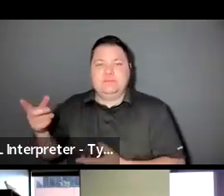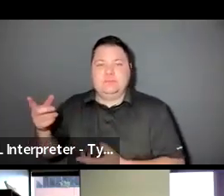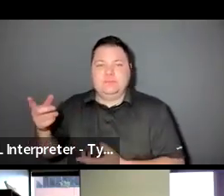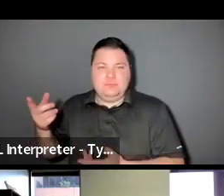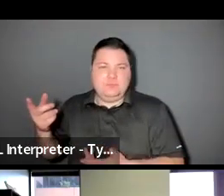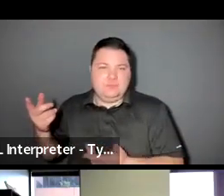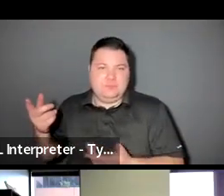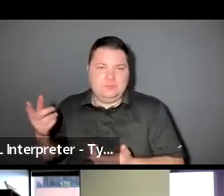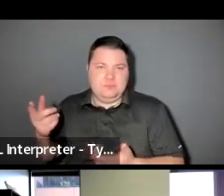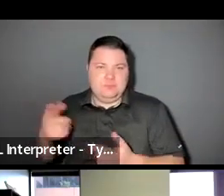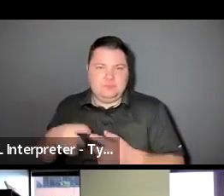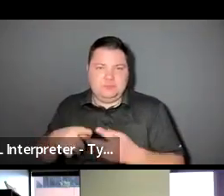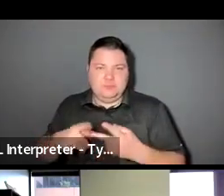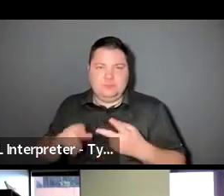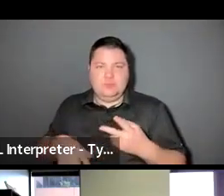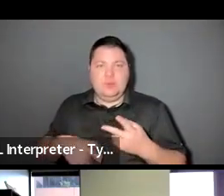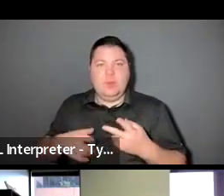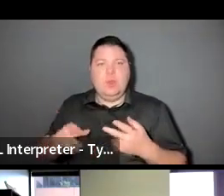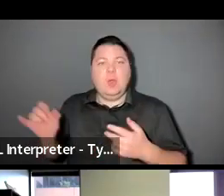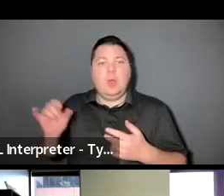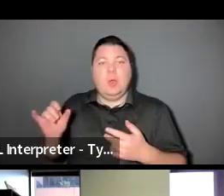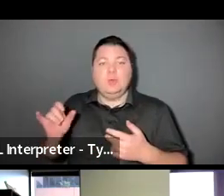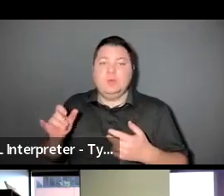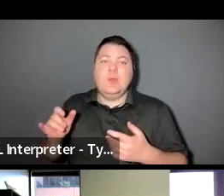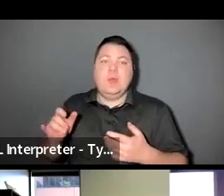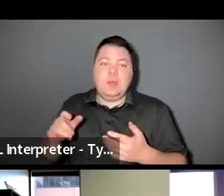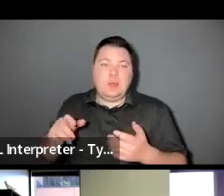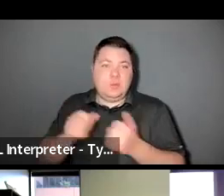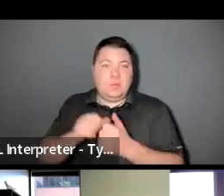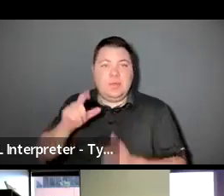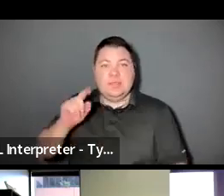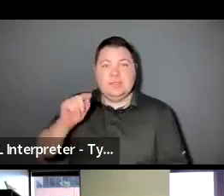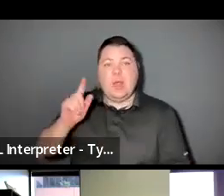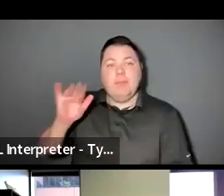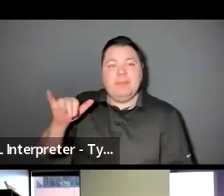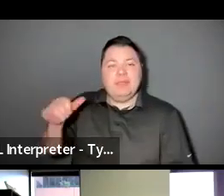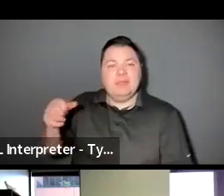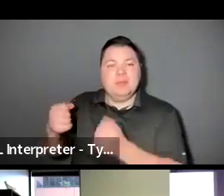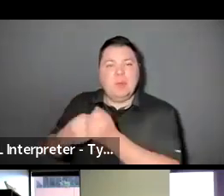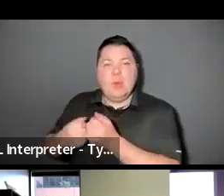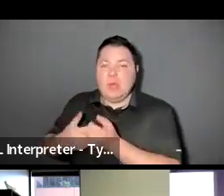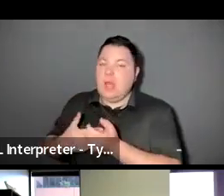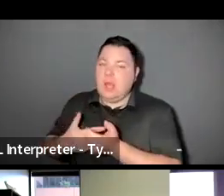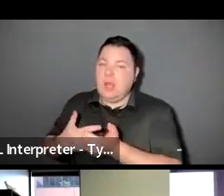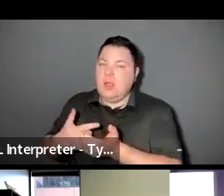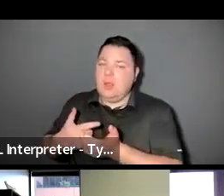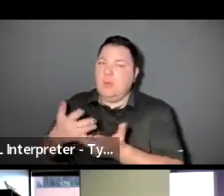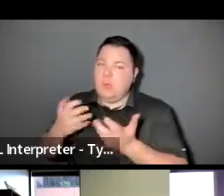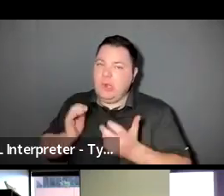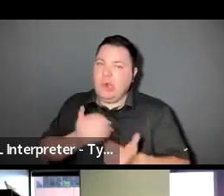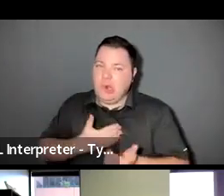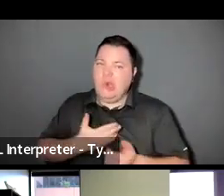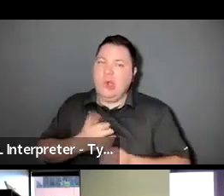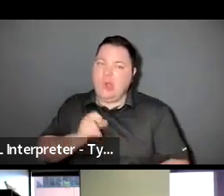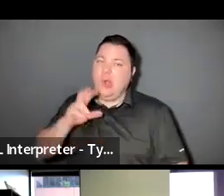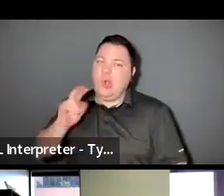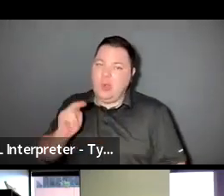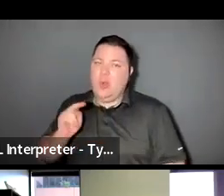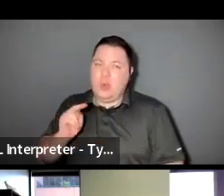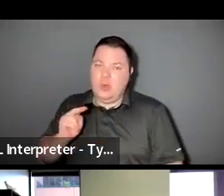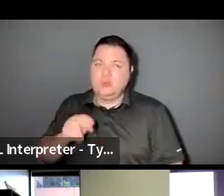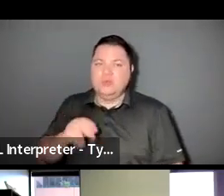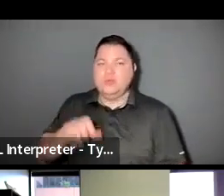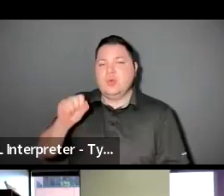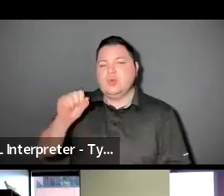media setting, I was insistent with Talby's support that we develop our own social media platforms and other unique ways